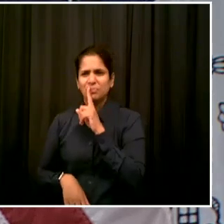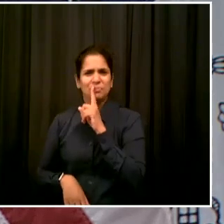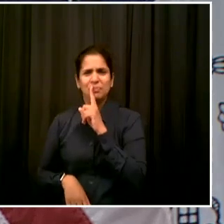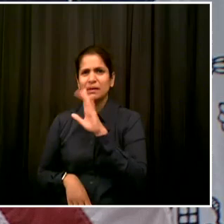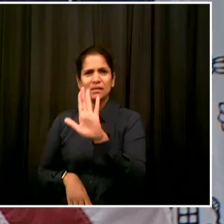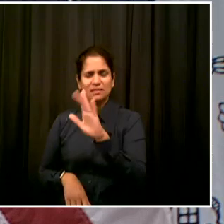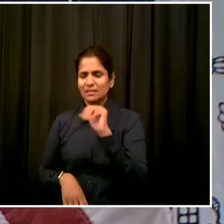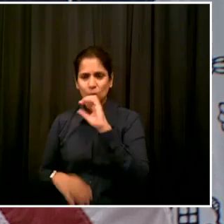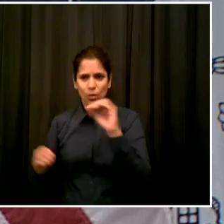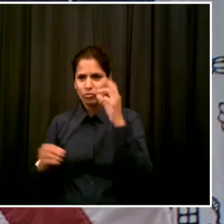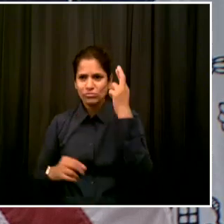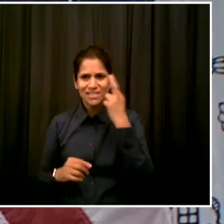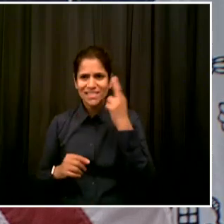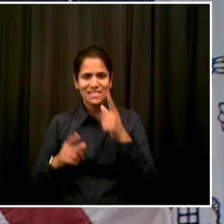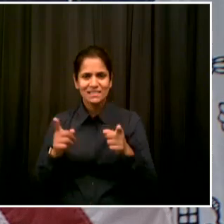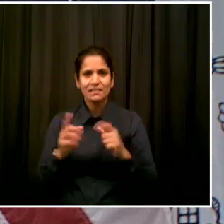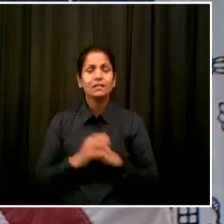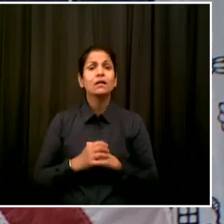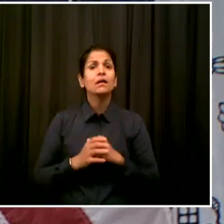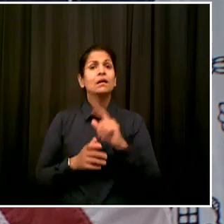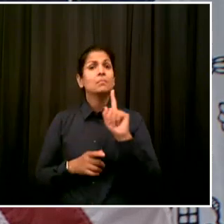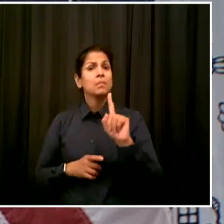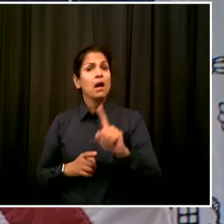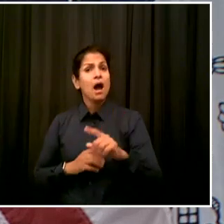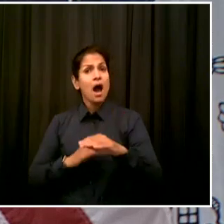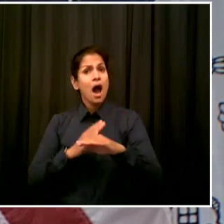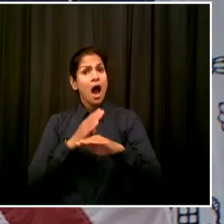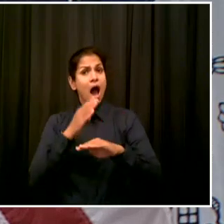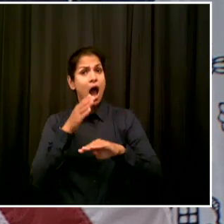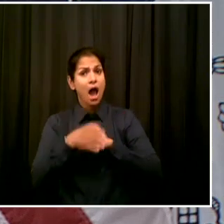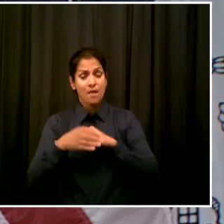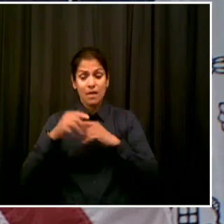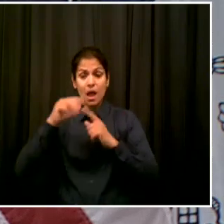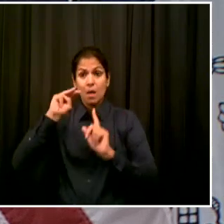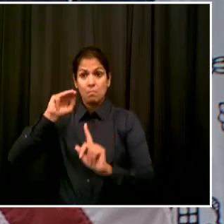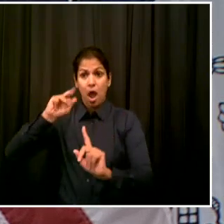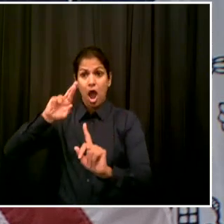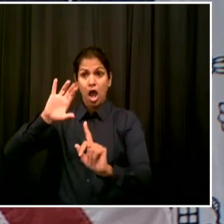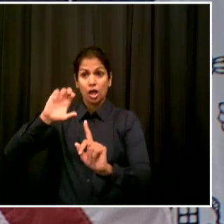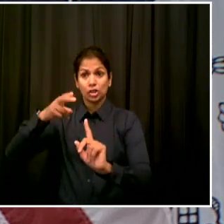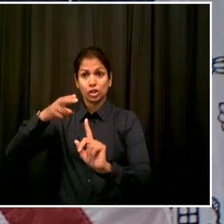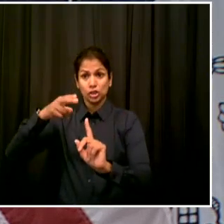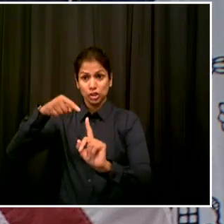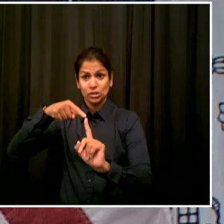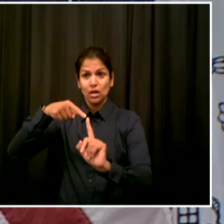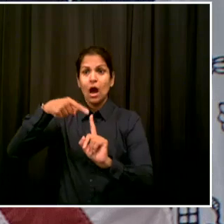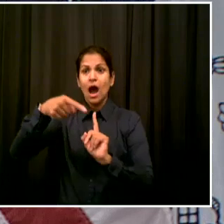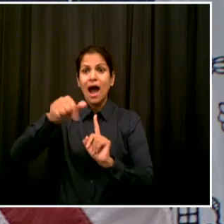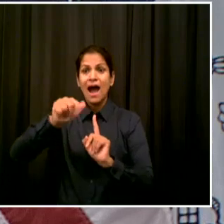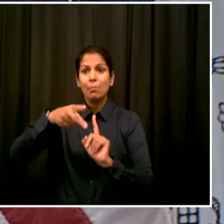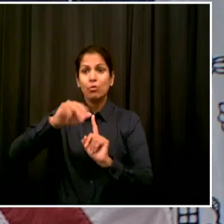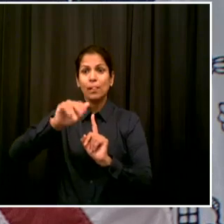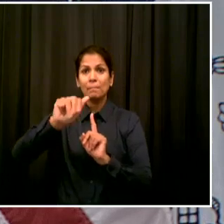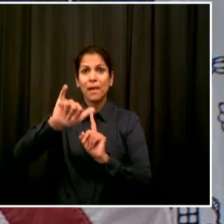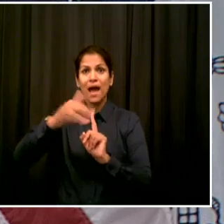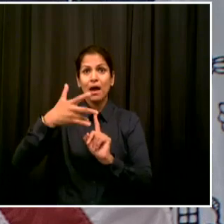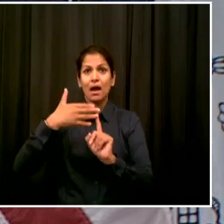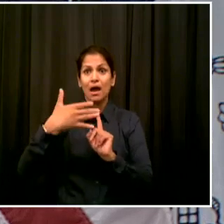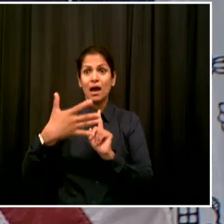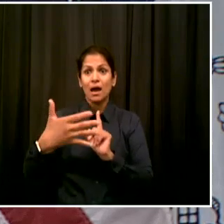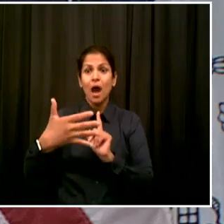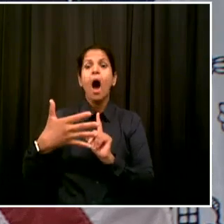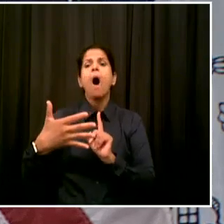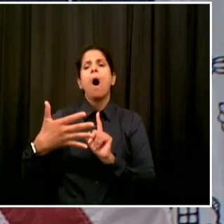it's about the coronavirus and all the dislocation it's caused. So again, there are differences of interpretation.